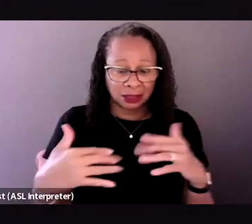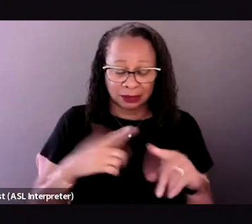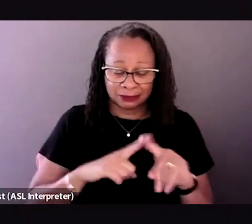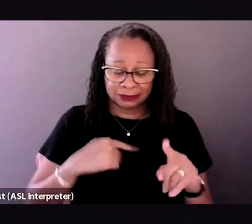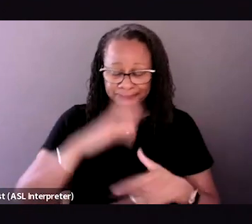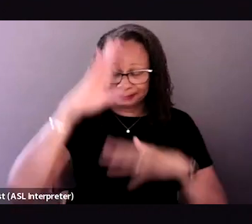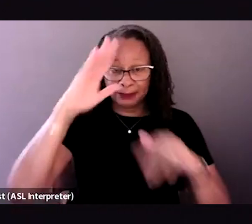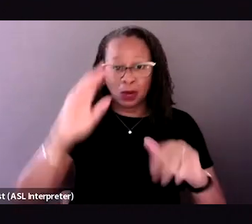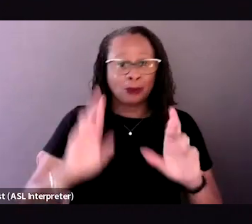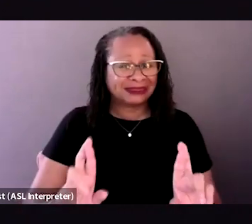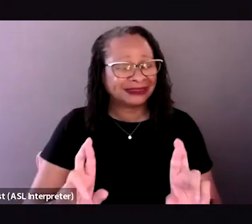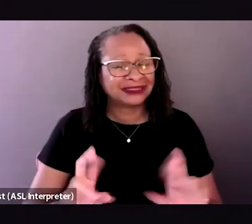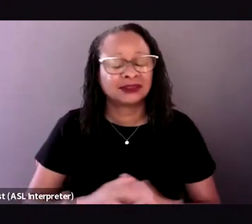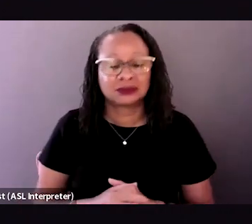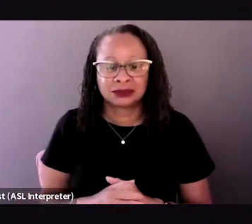I hope